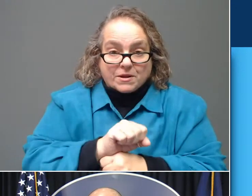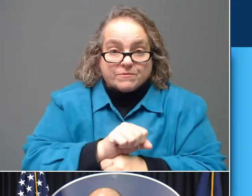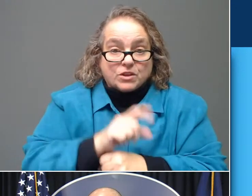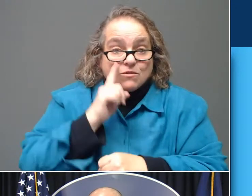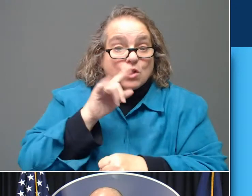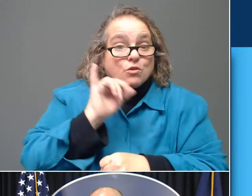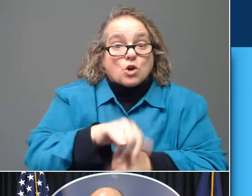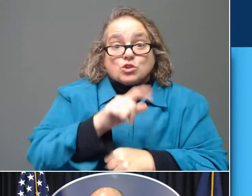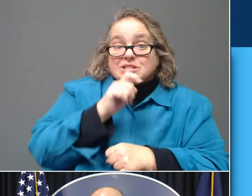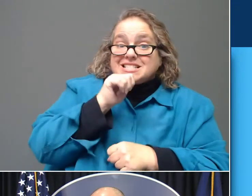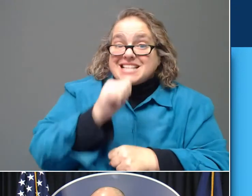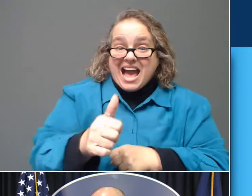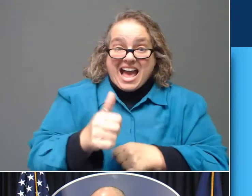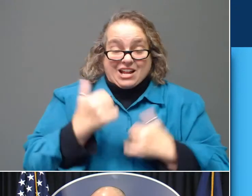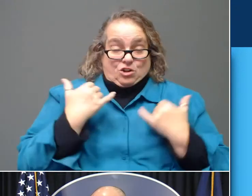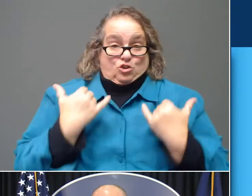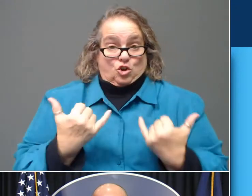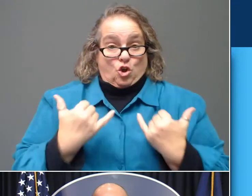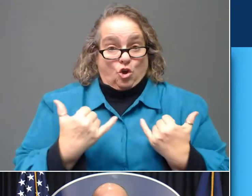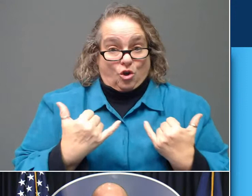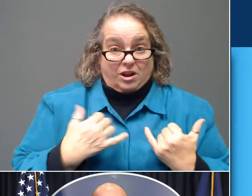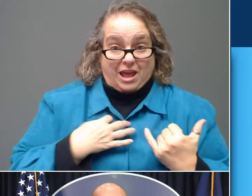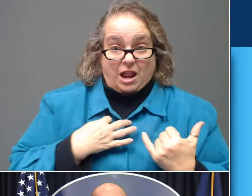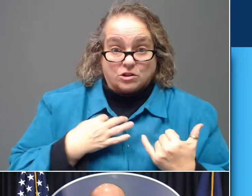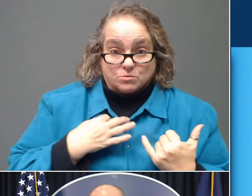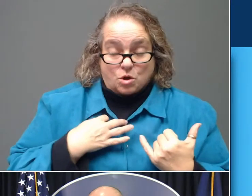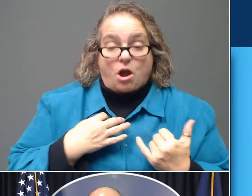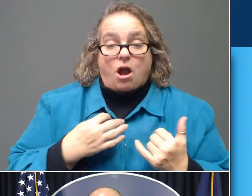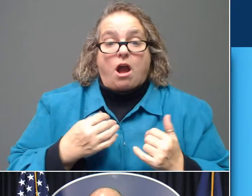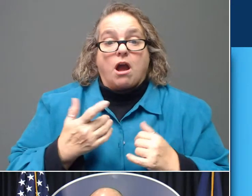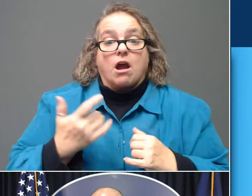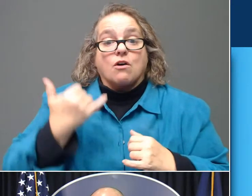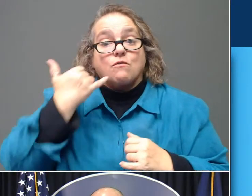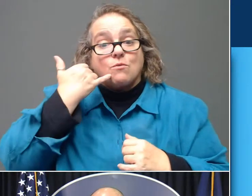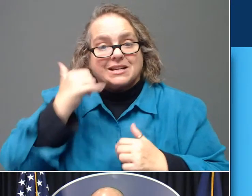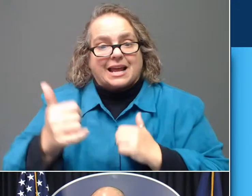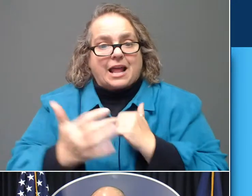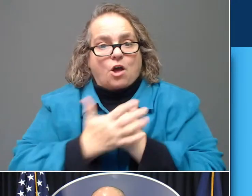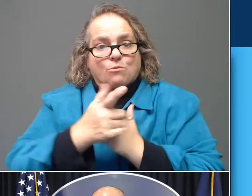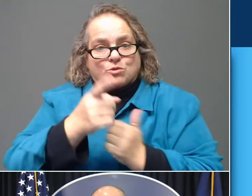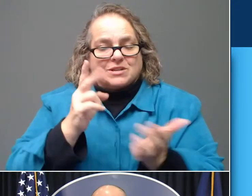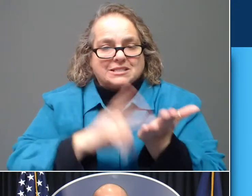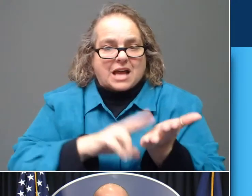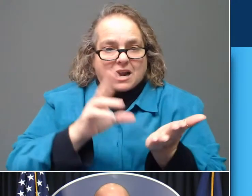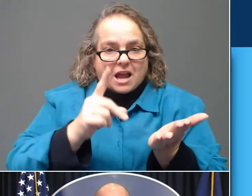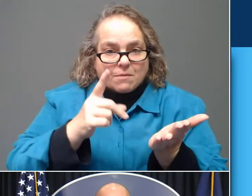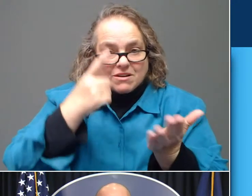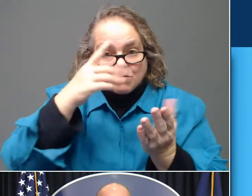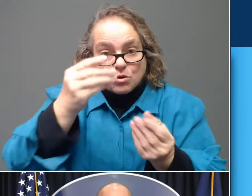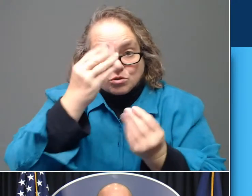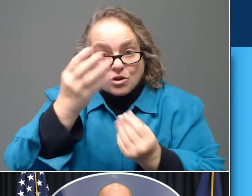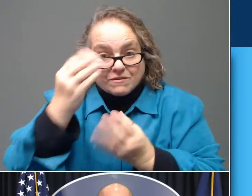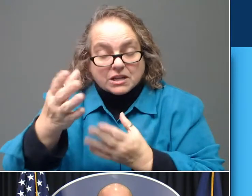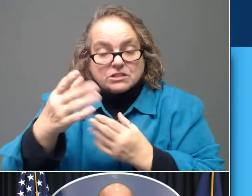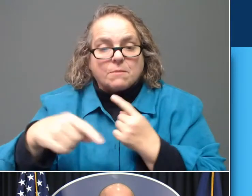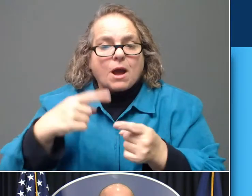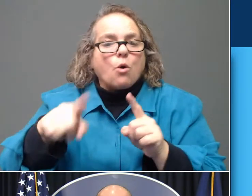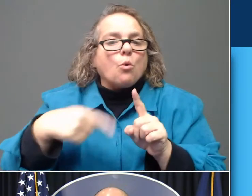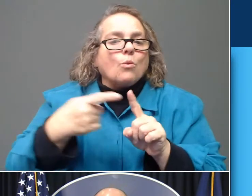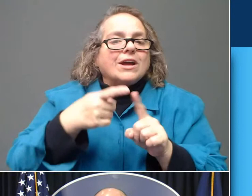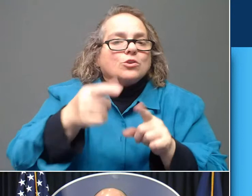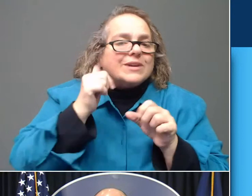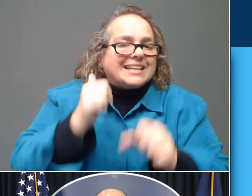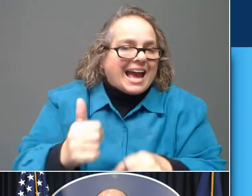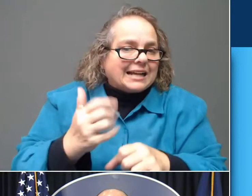currently eligible, the operator can help you sign up for notifications about when you may be eligible or